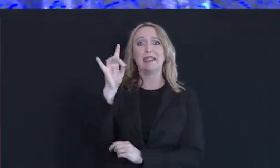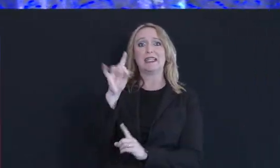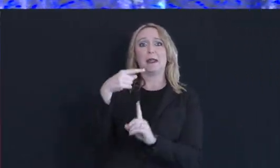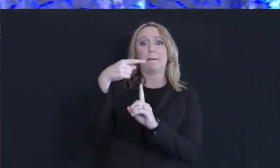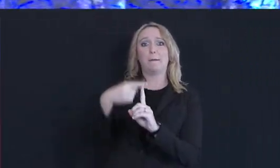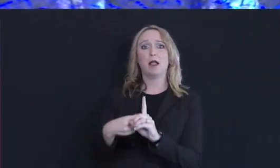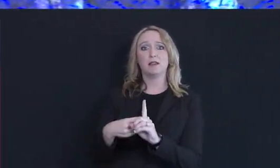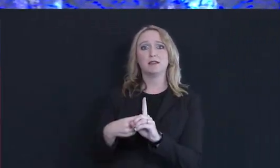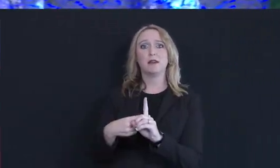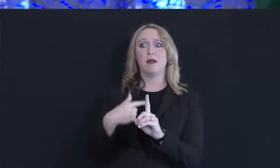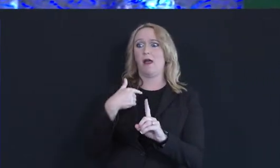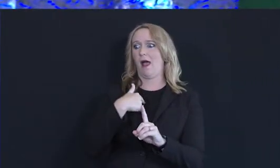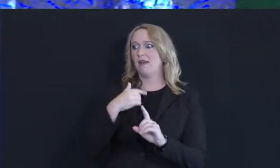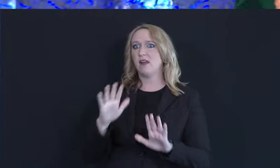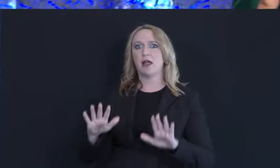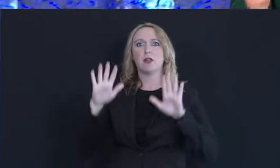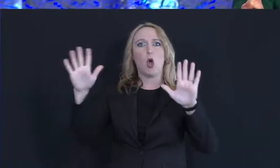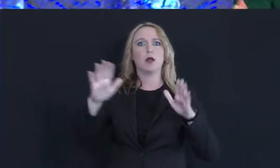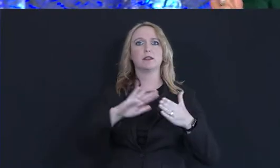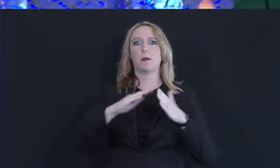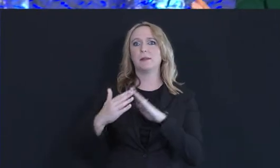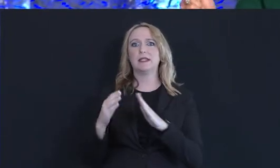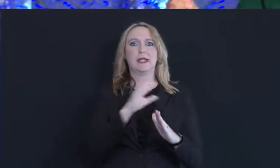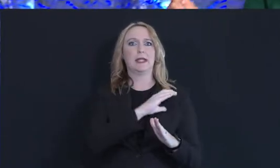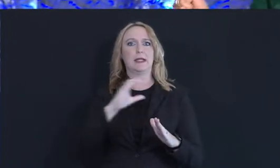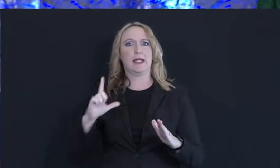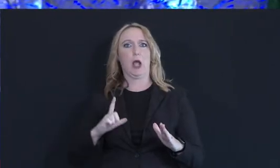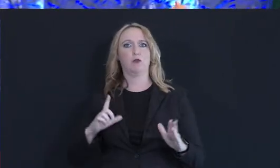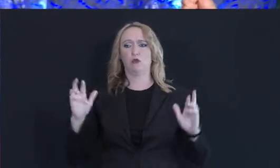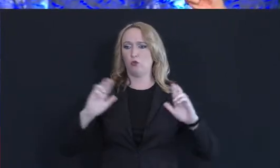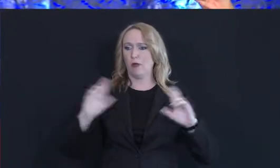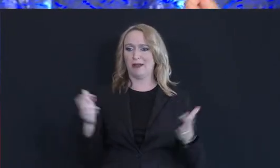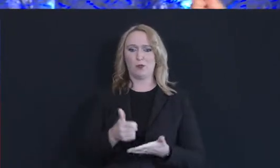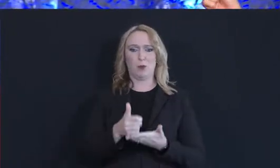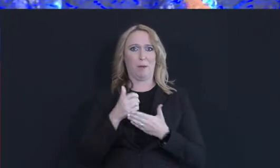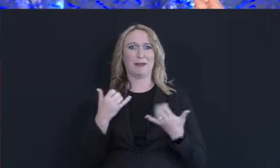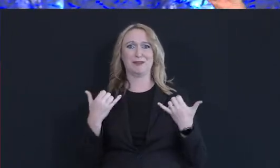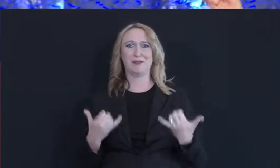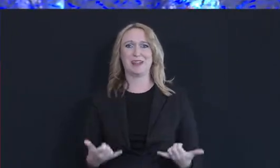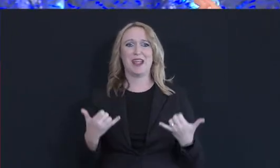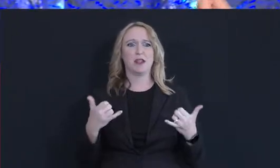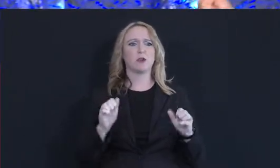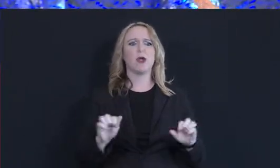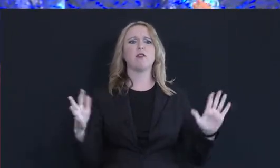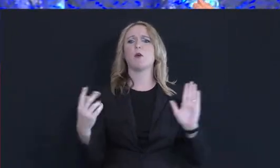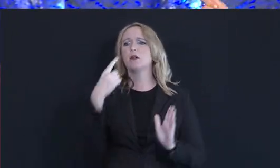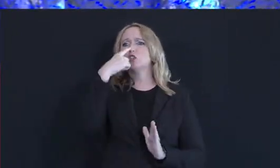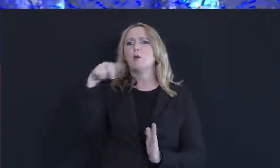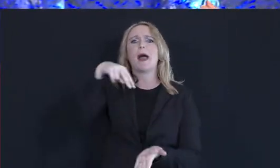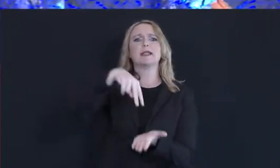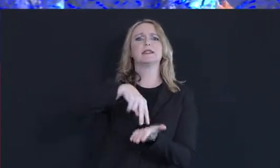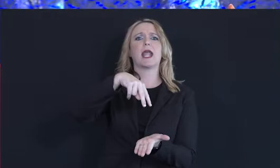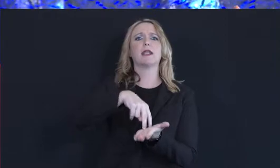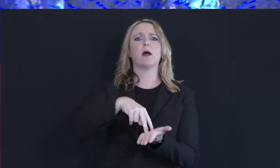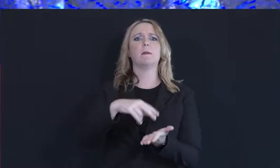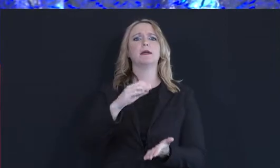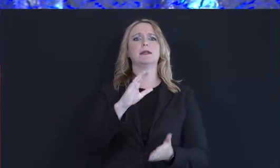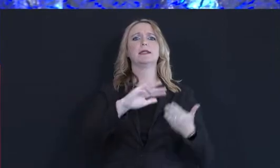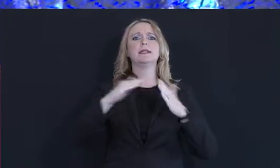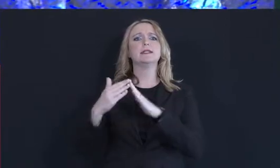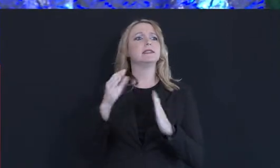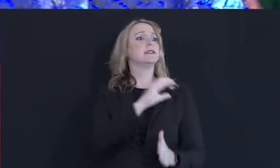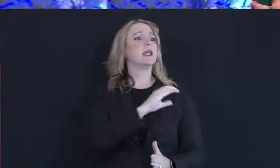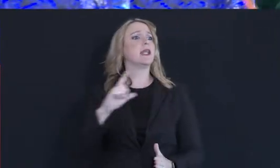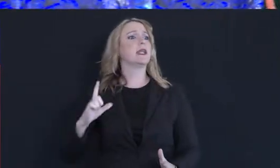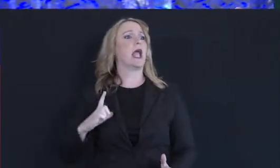alongside an awesome city council who are all here today I think they're spread out across the room just stand up for just a minute to my counsel